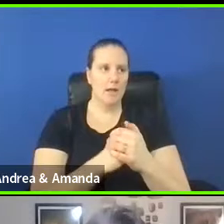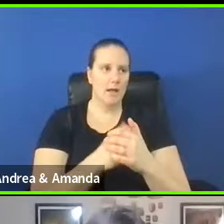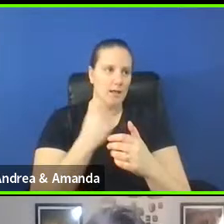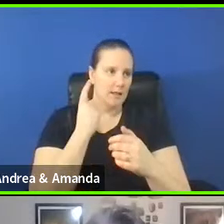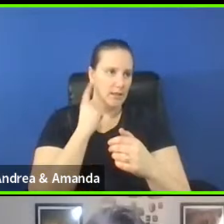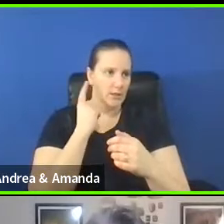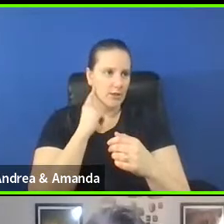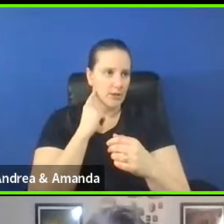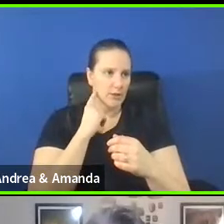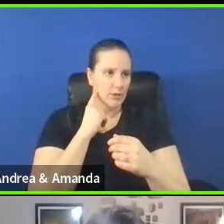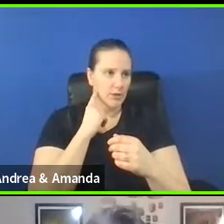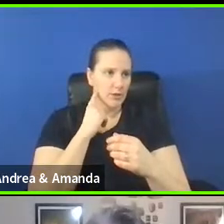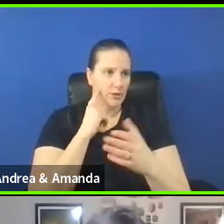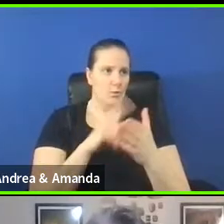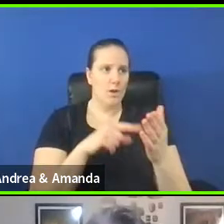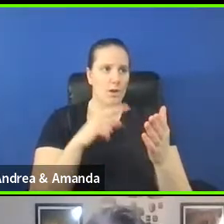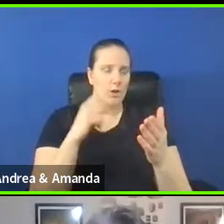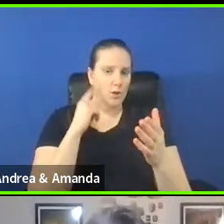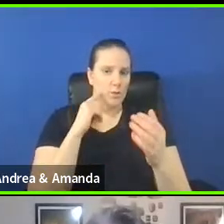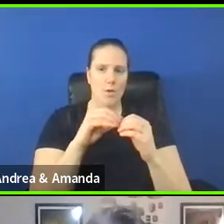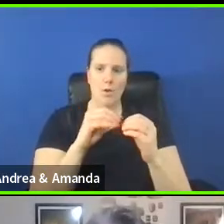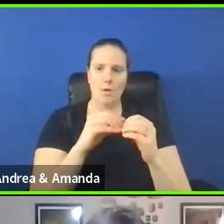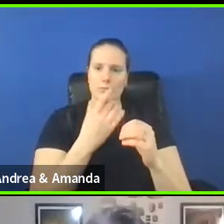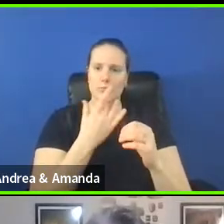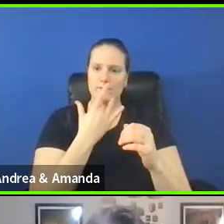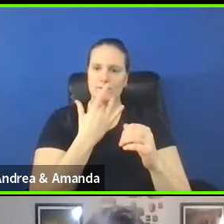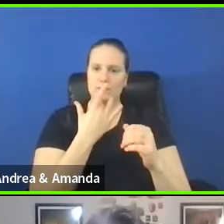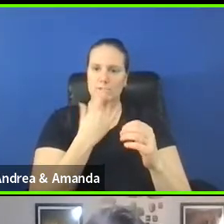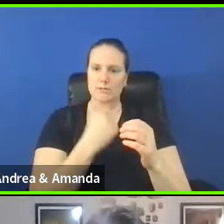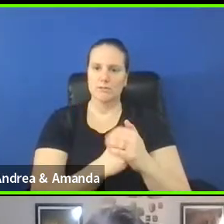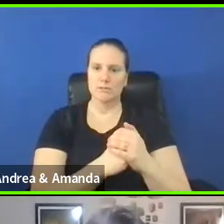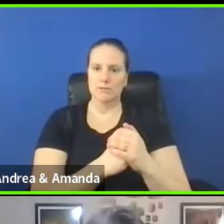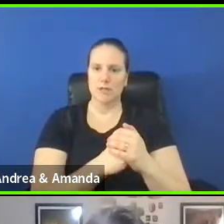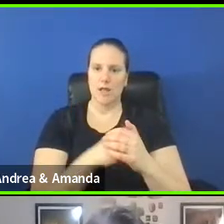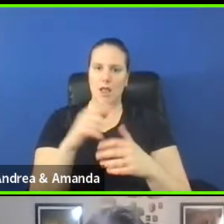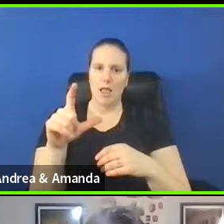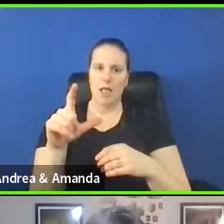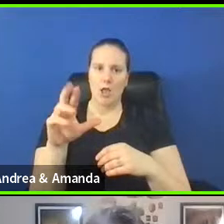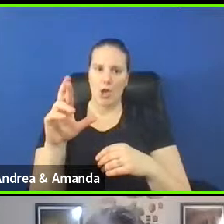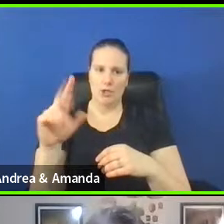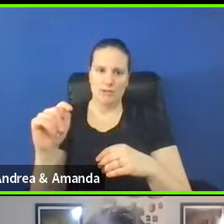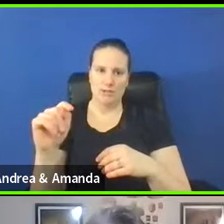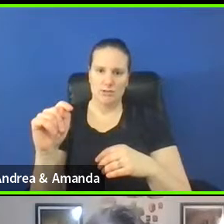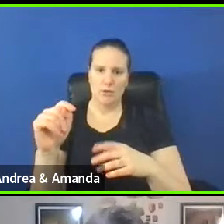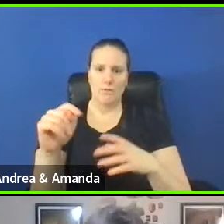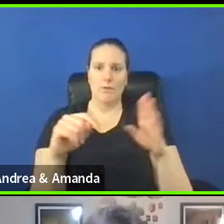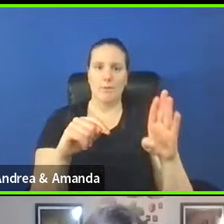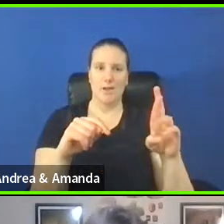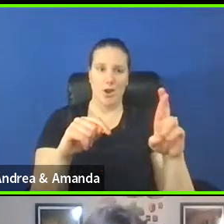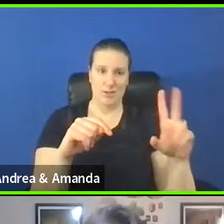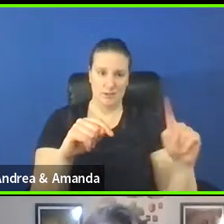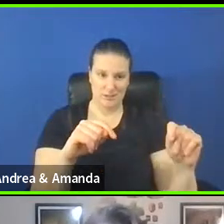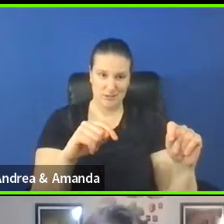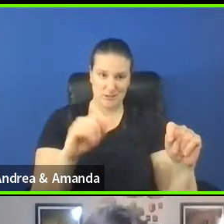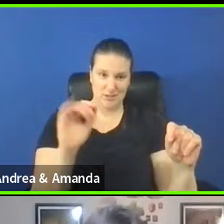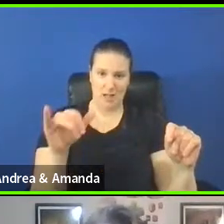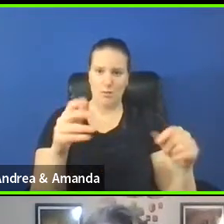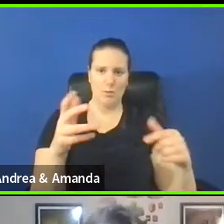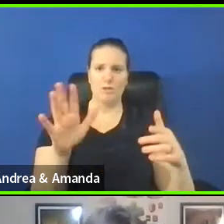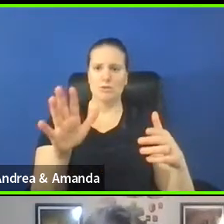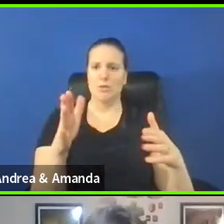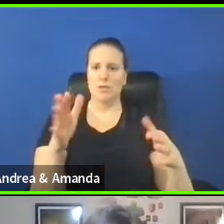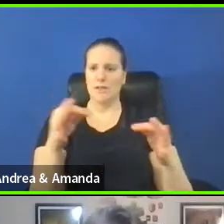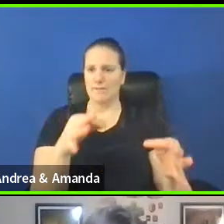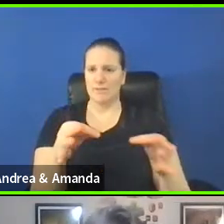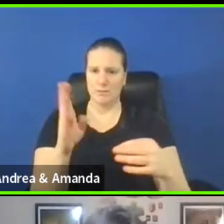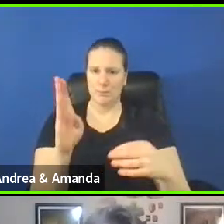I heard was more of a preference for LRT over BRT. And my first question was, what is your